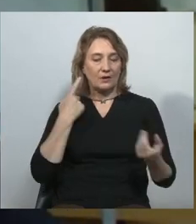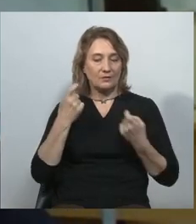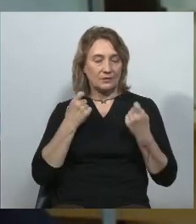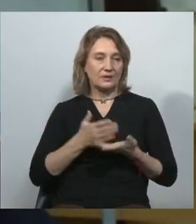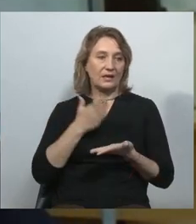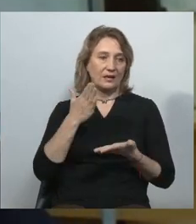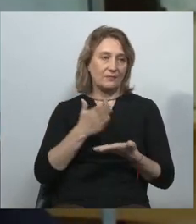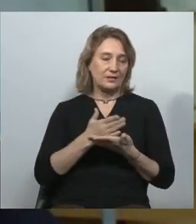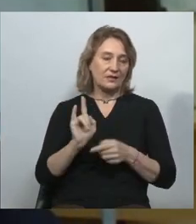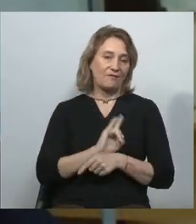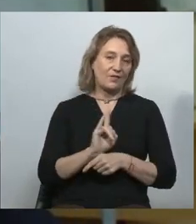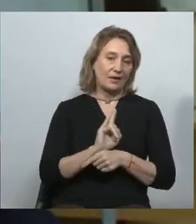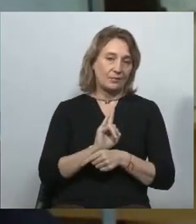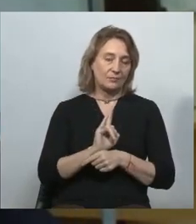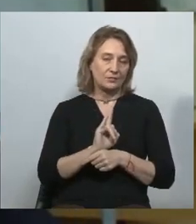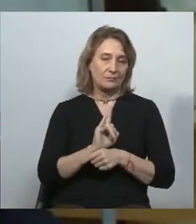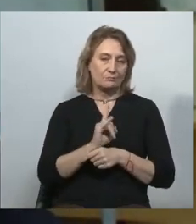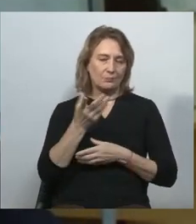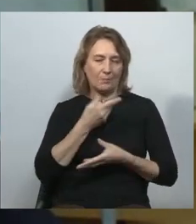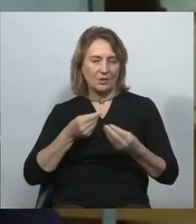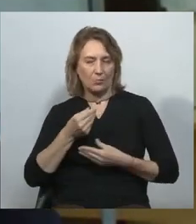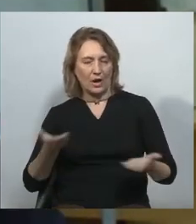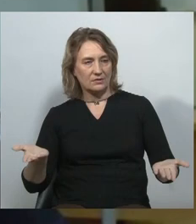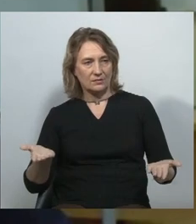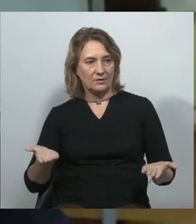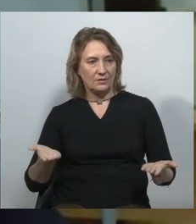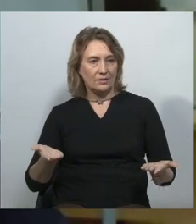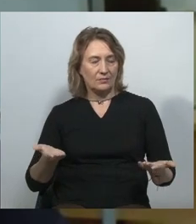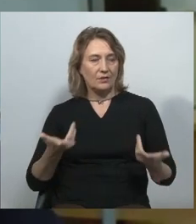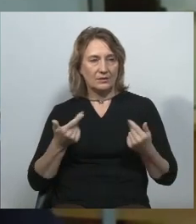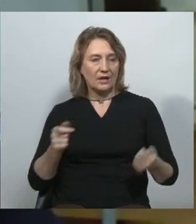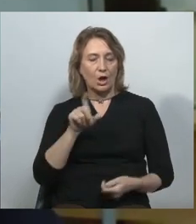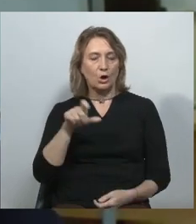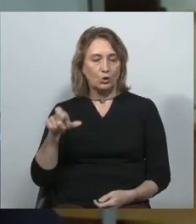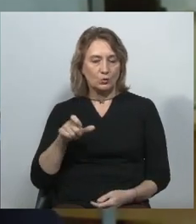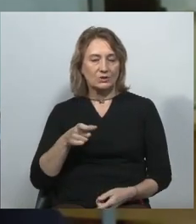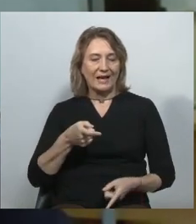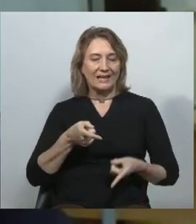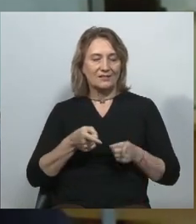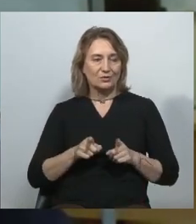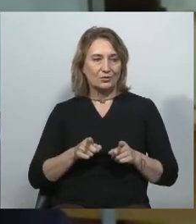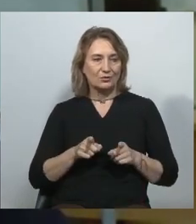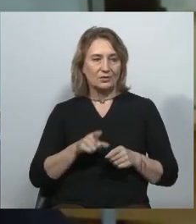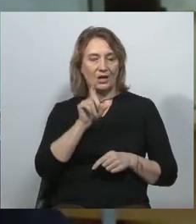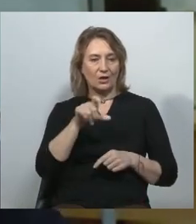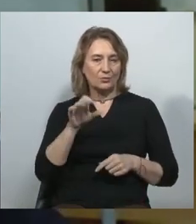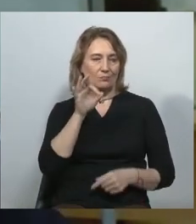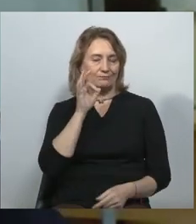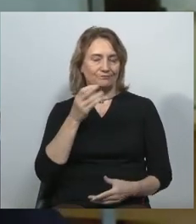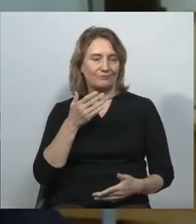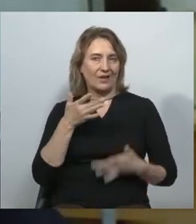Did I have cases in my life when I believed something that turned out to be fakes? Yes, of course, because I'm a human